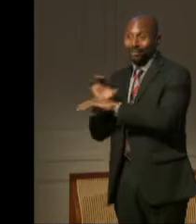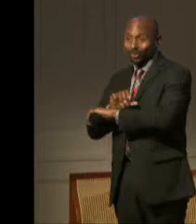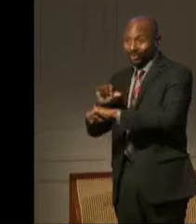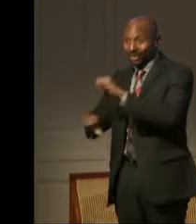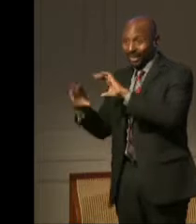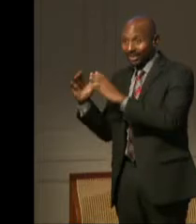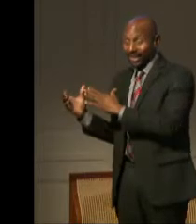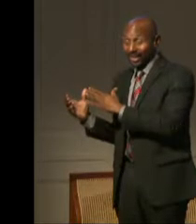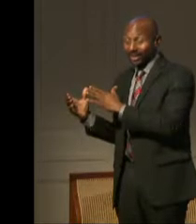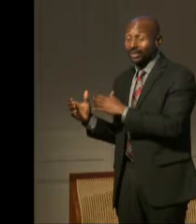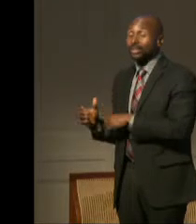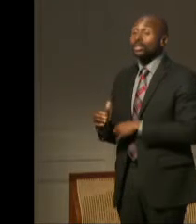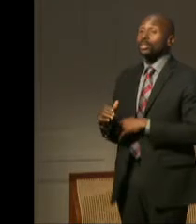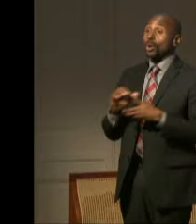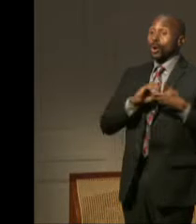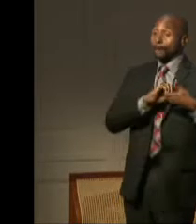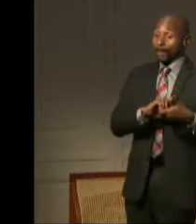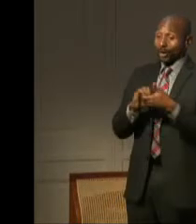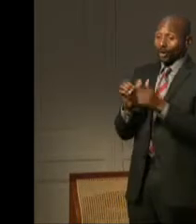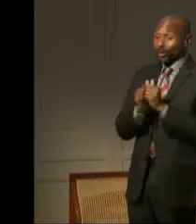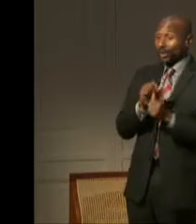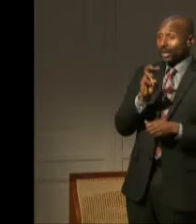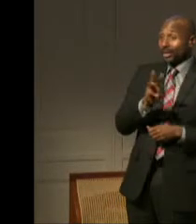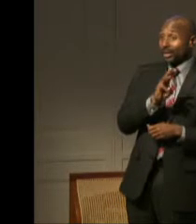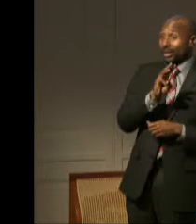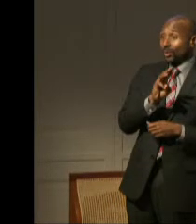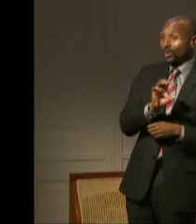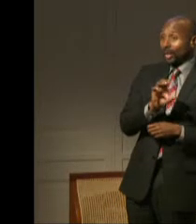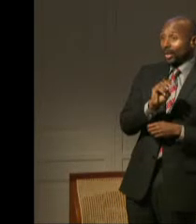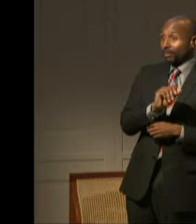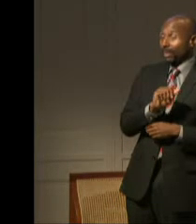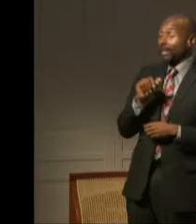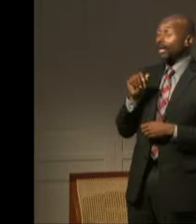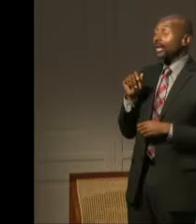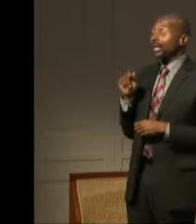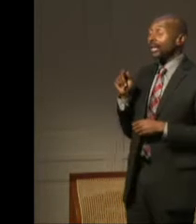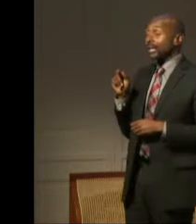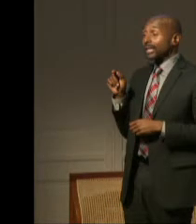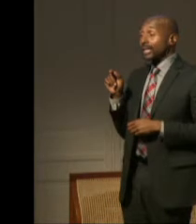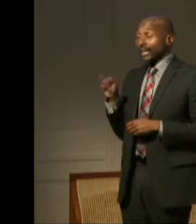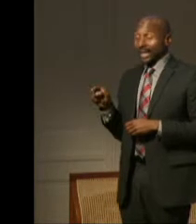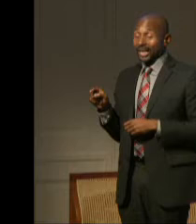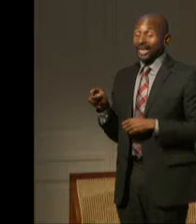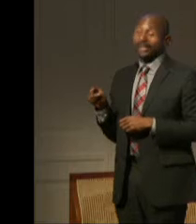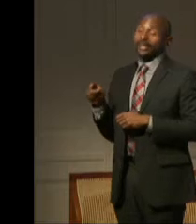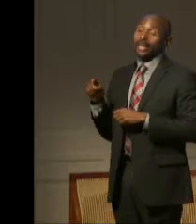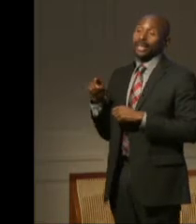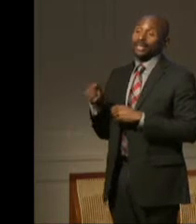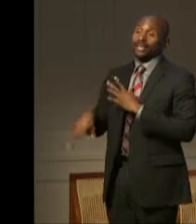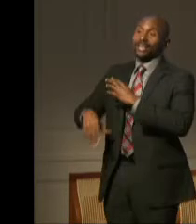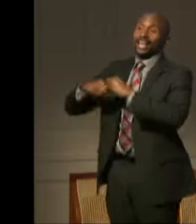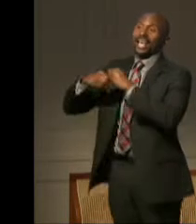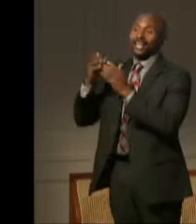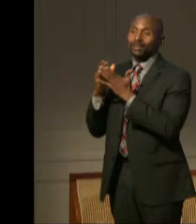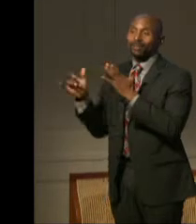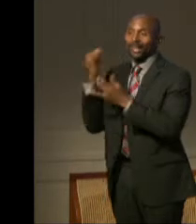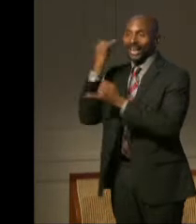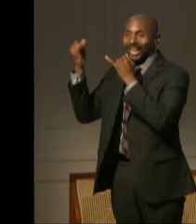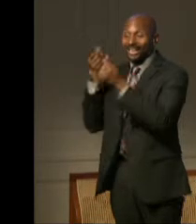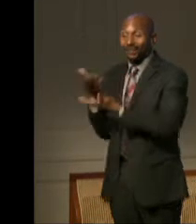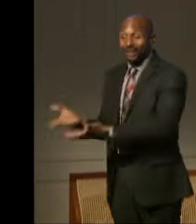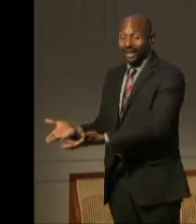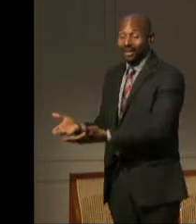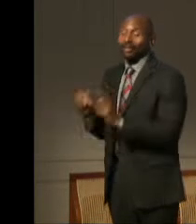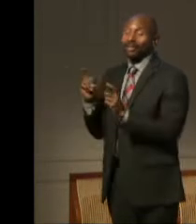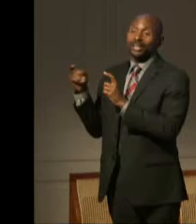to infuse the class with some of those ideas, and give students who may